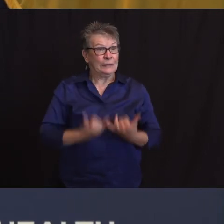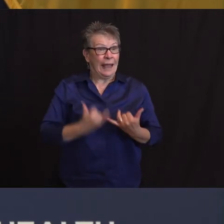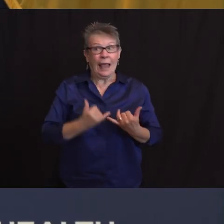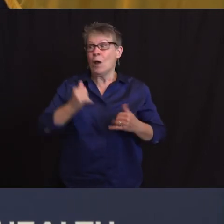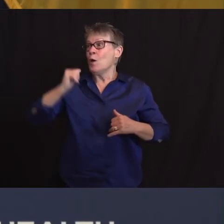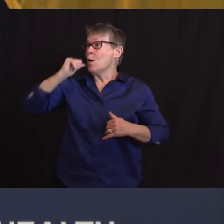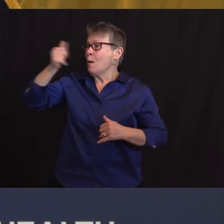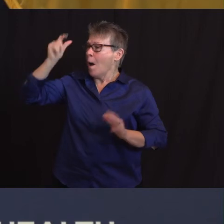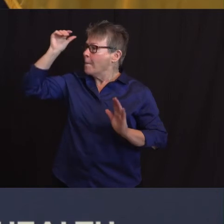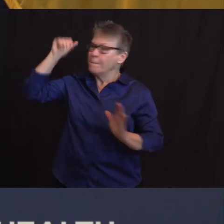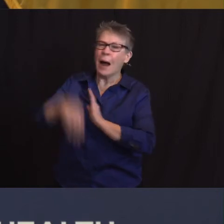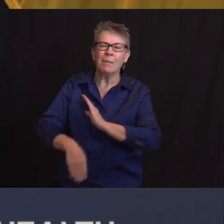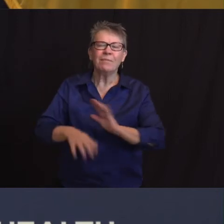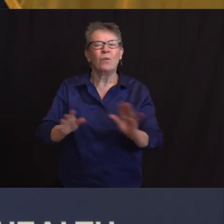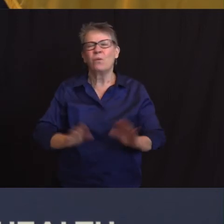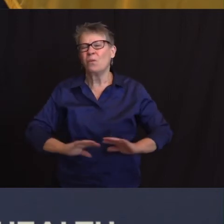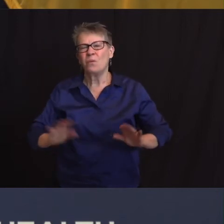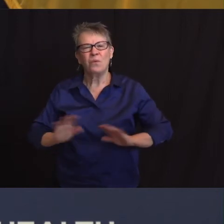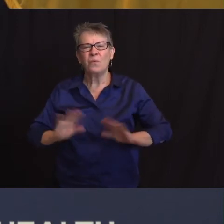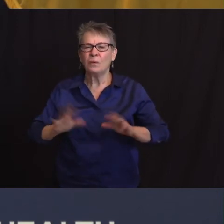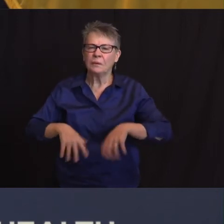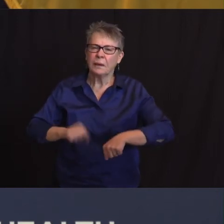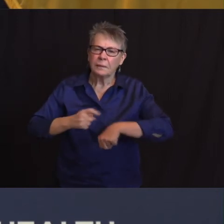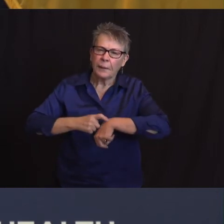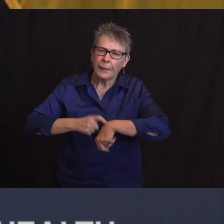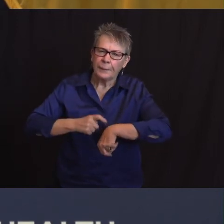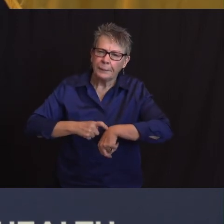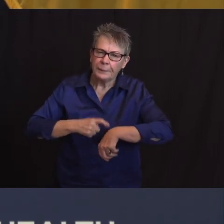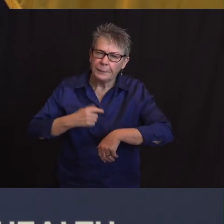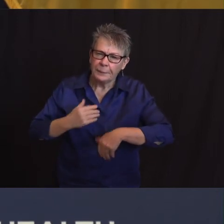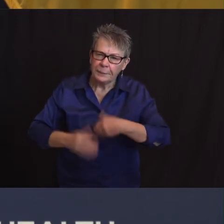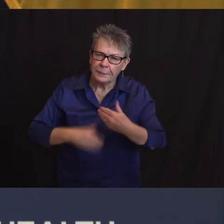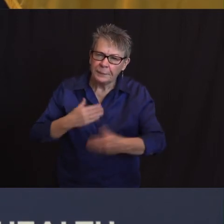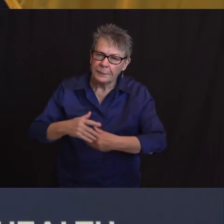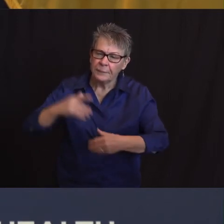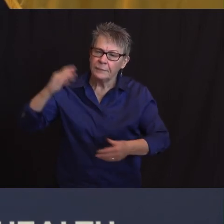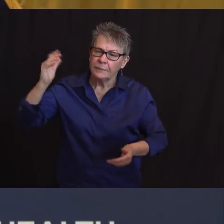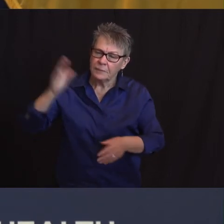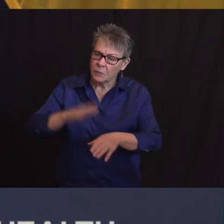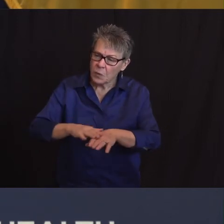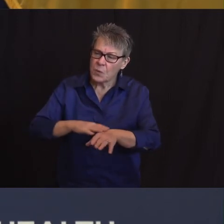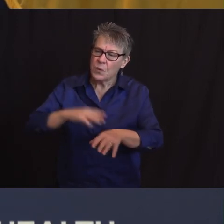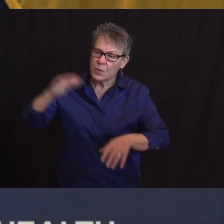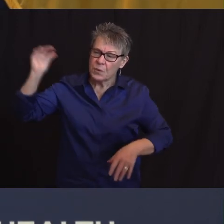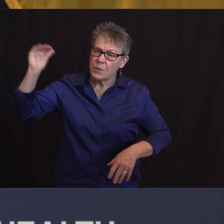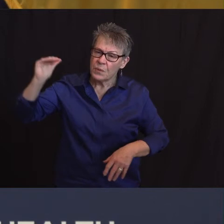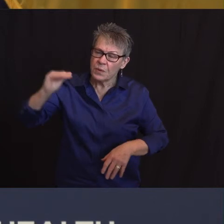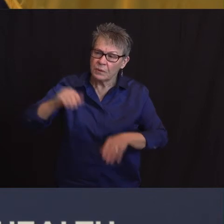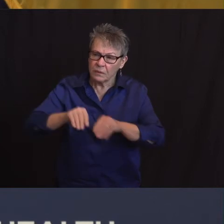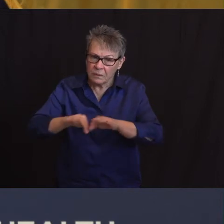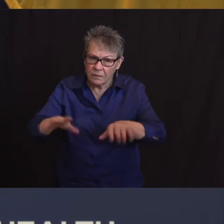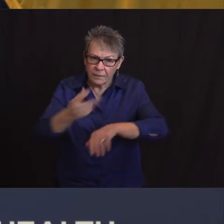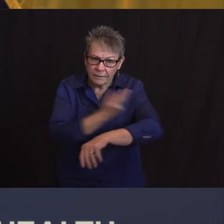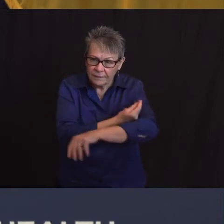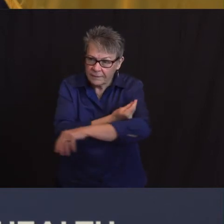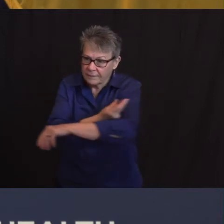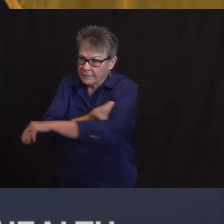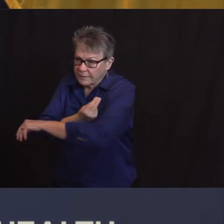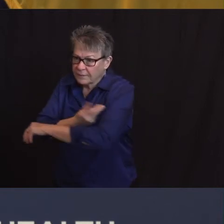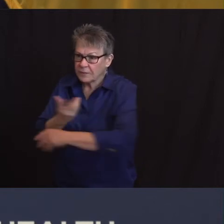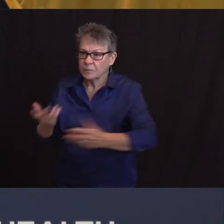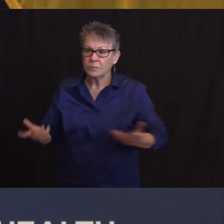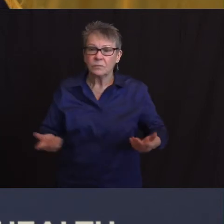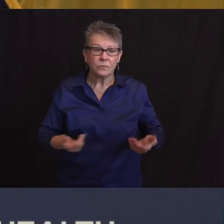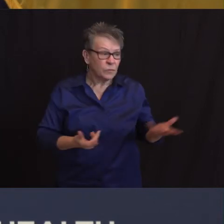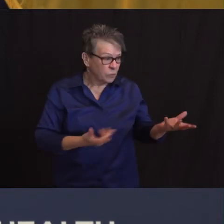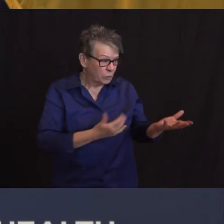contributing factor to our ability to get back on our feet and get back to some sense of normalcy sooner than later. But Judy, anything you want to add